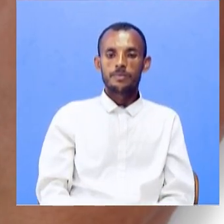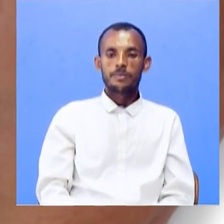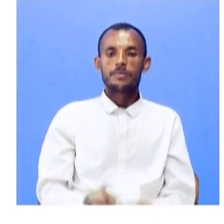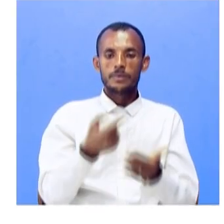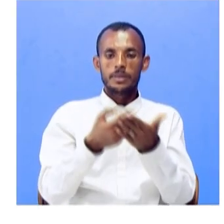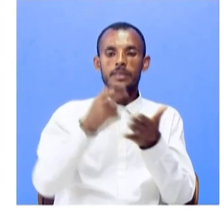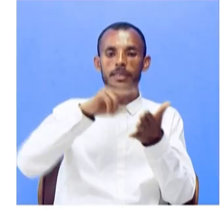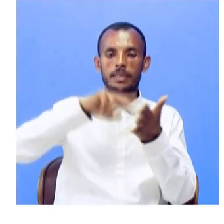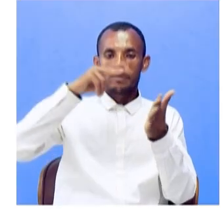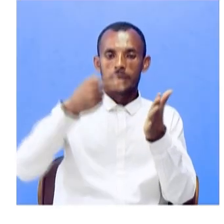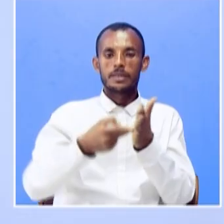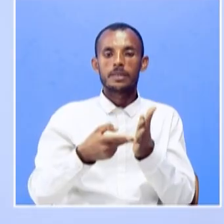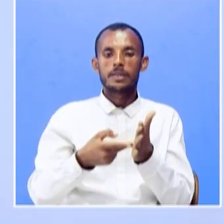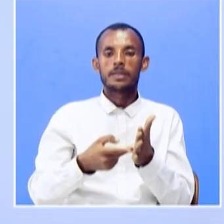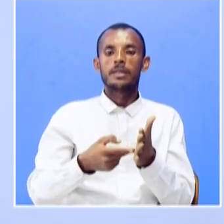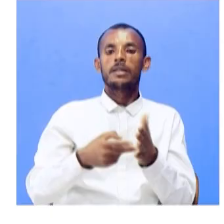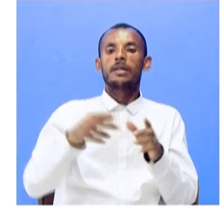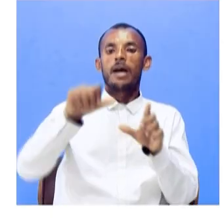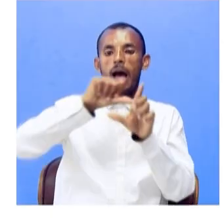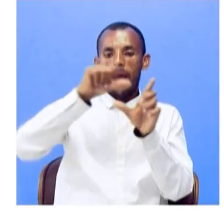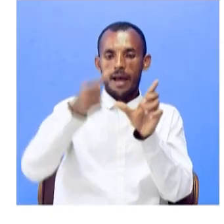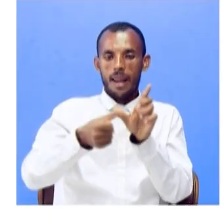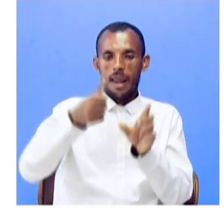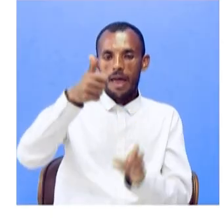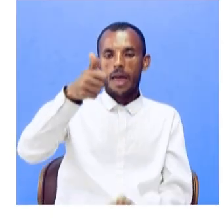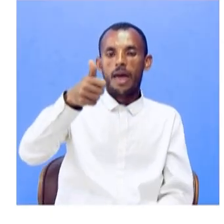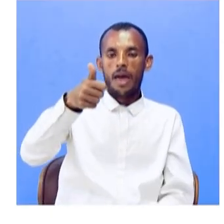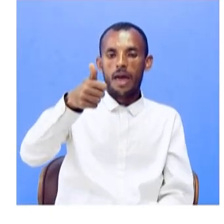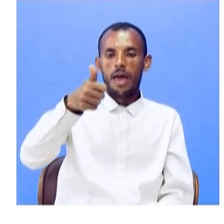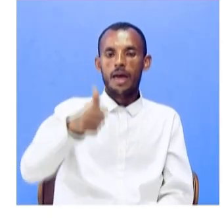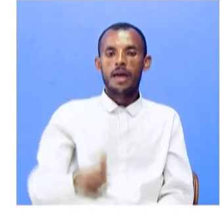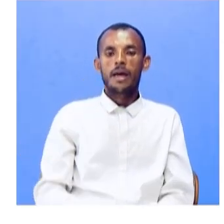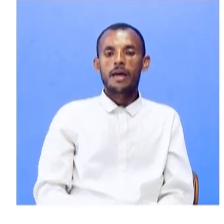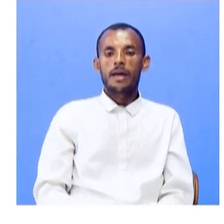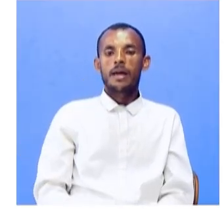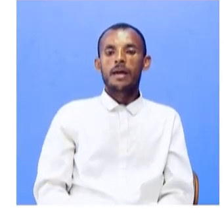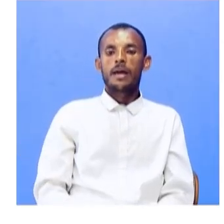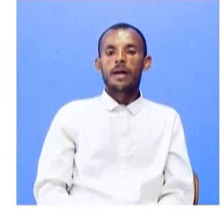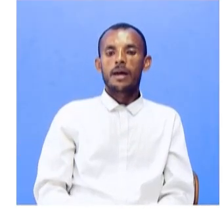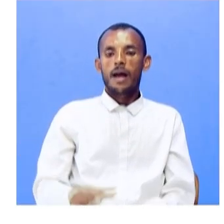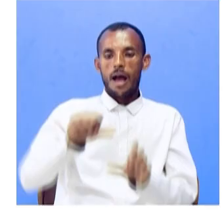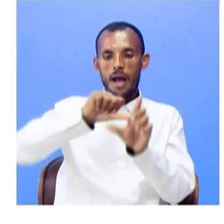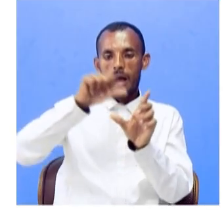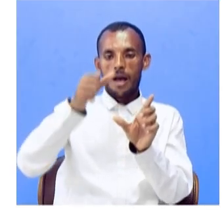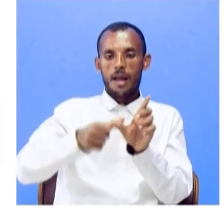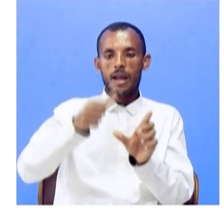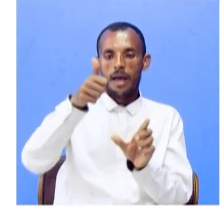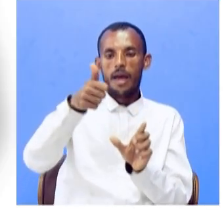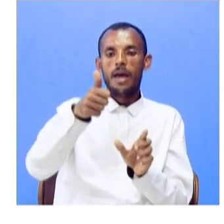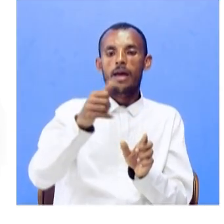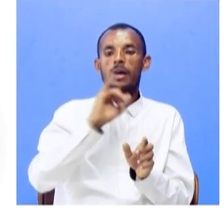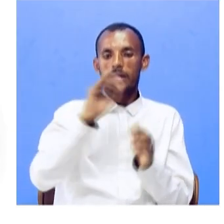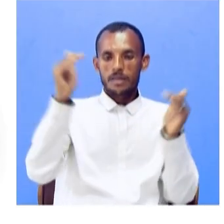This means angle A, this one, angle A is this